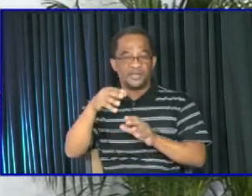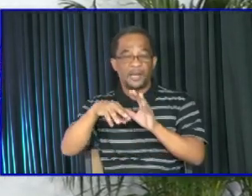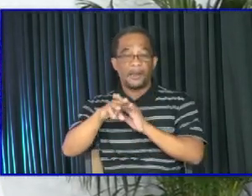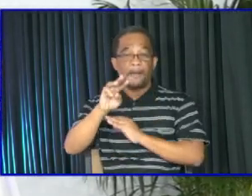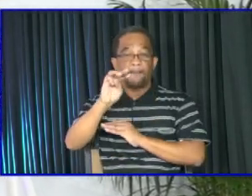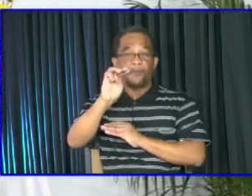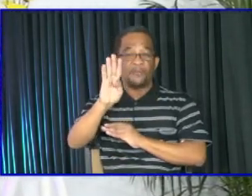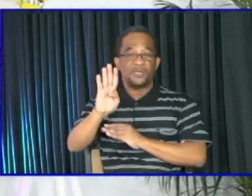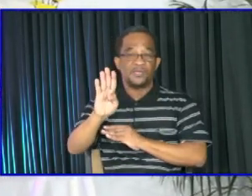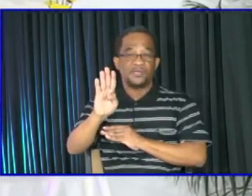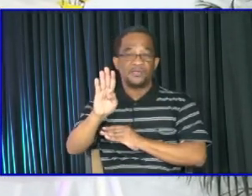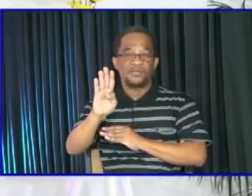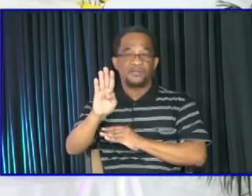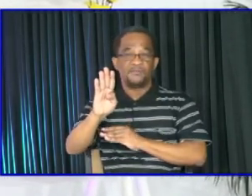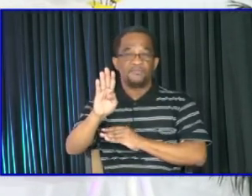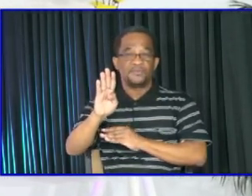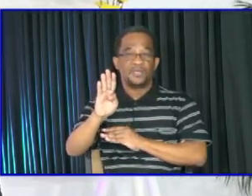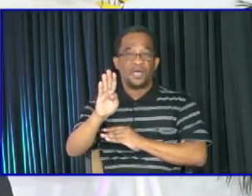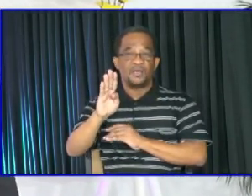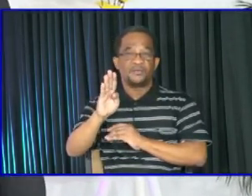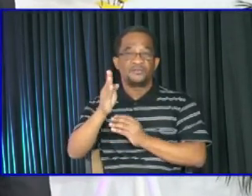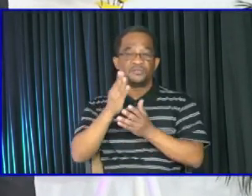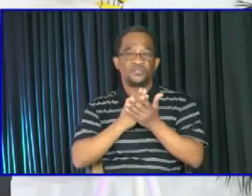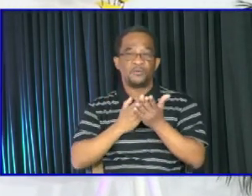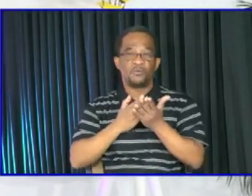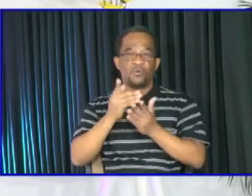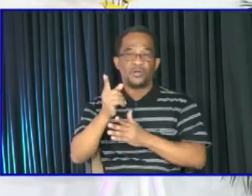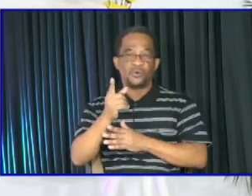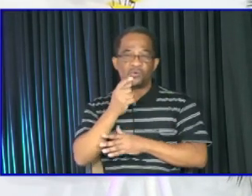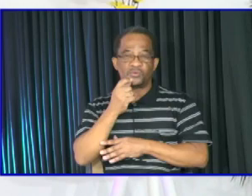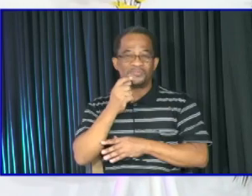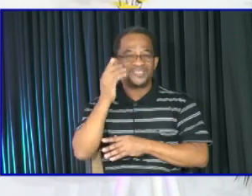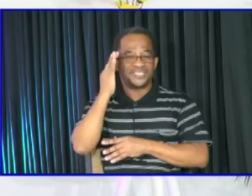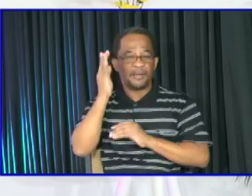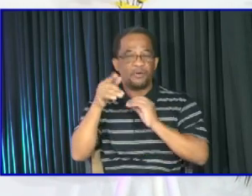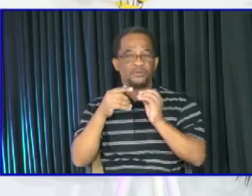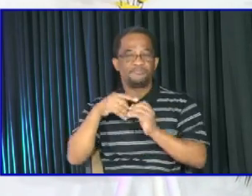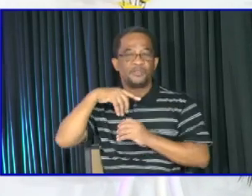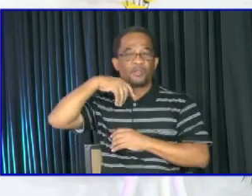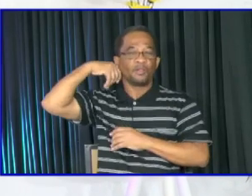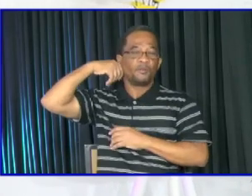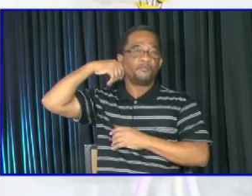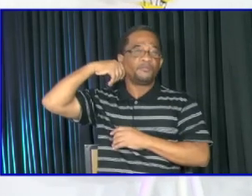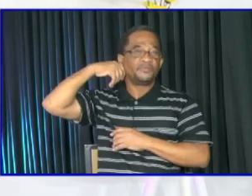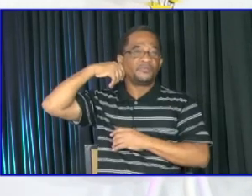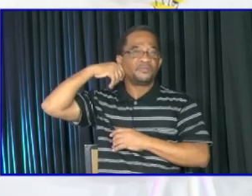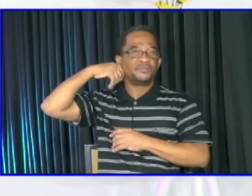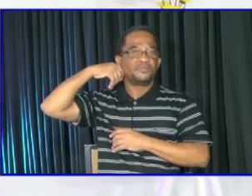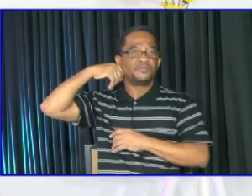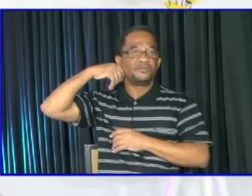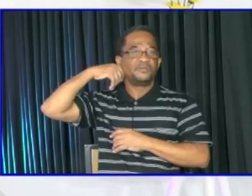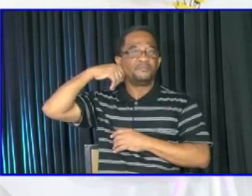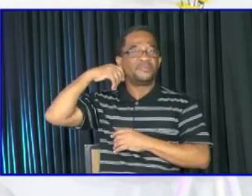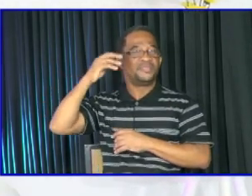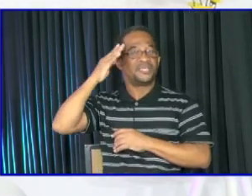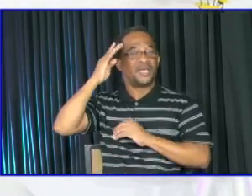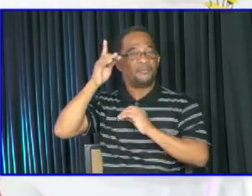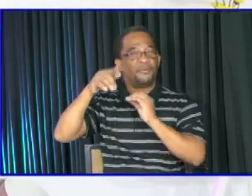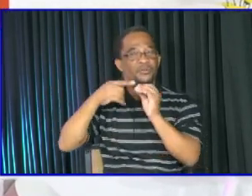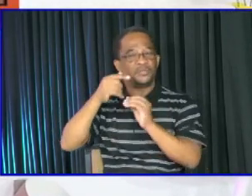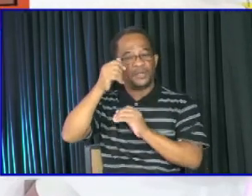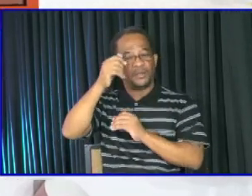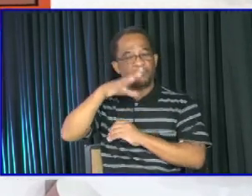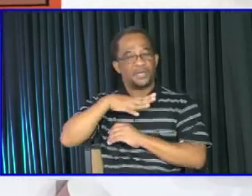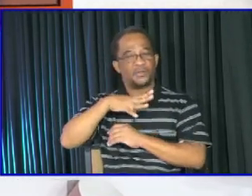that someone was about to hang himself in Portland, and he could not come down. He could not come